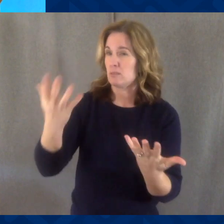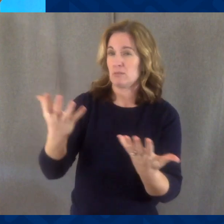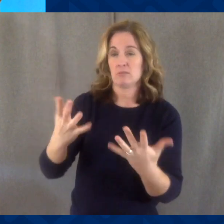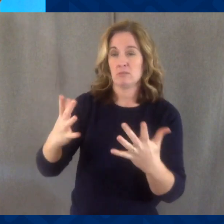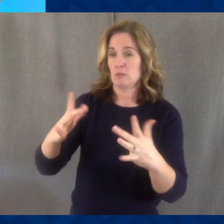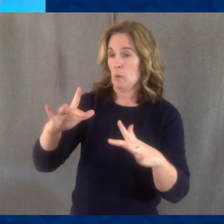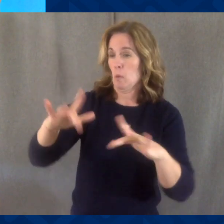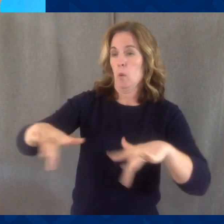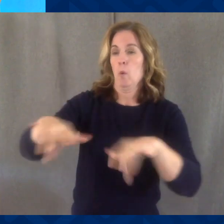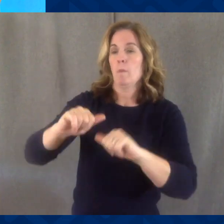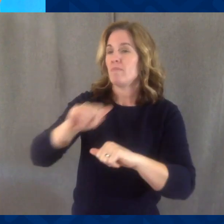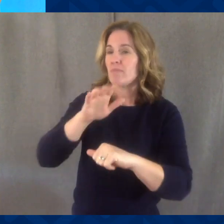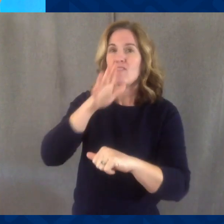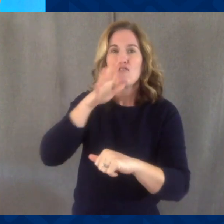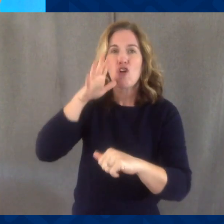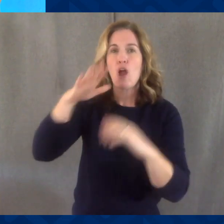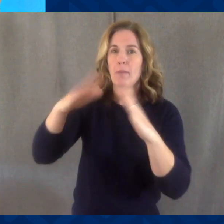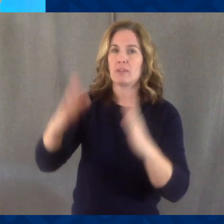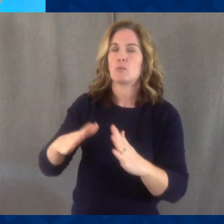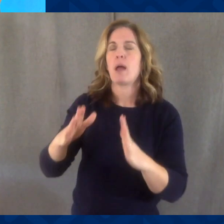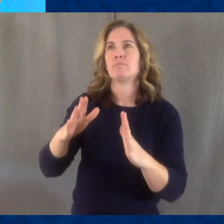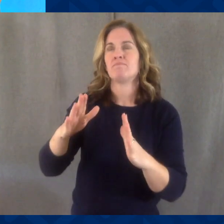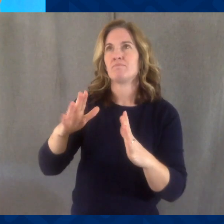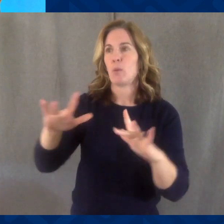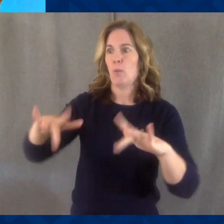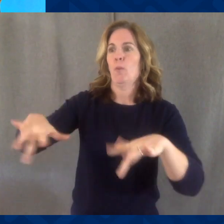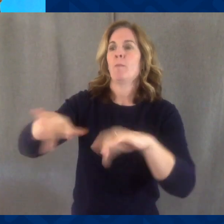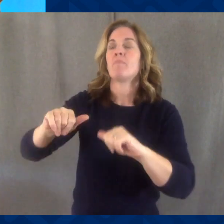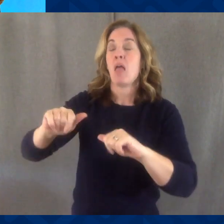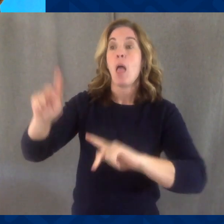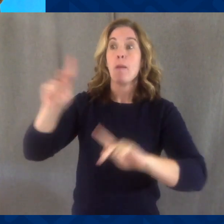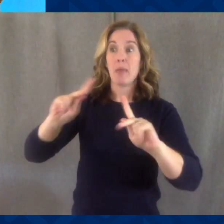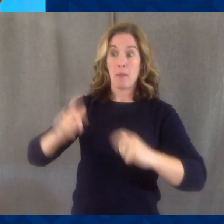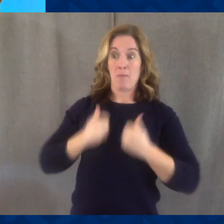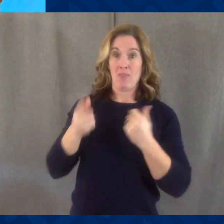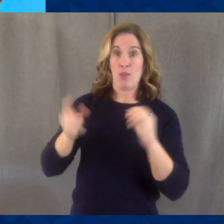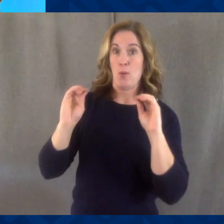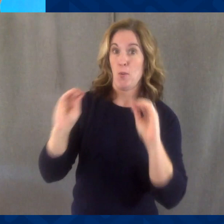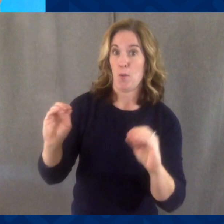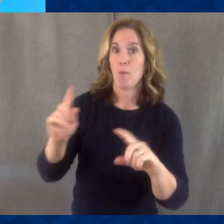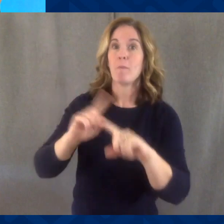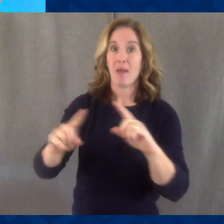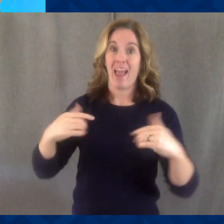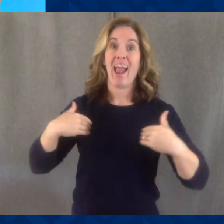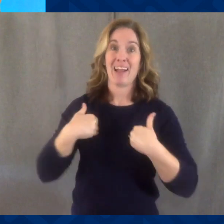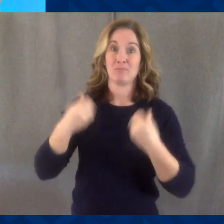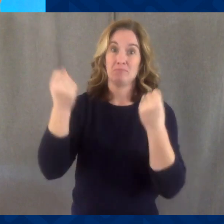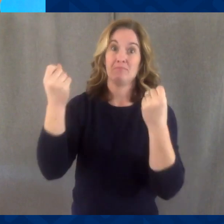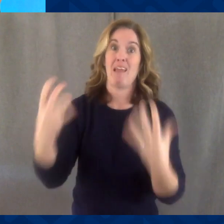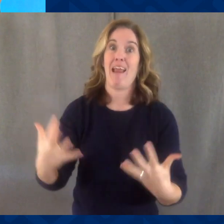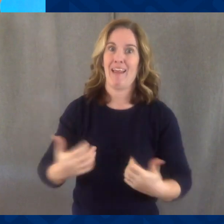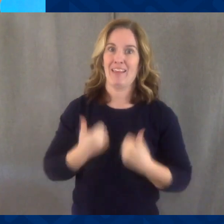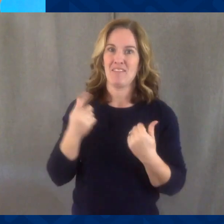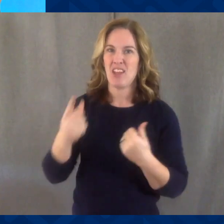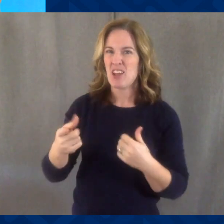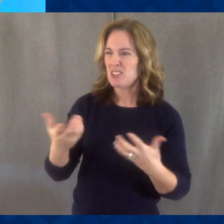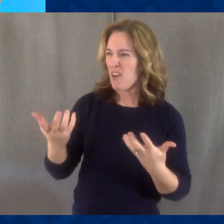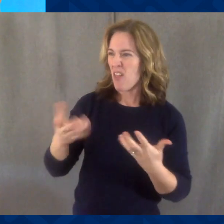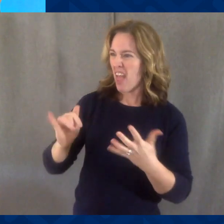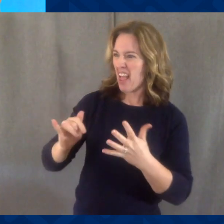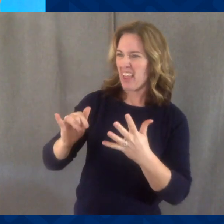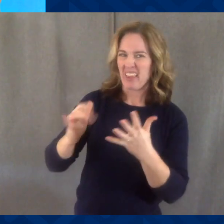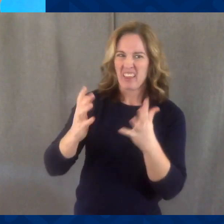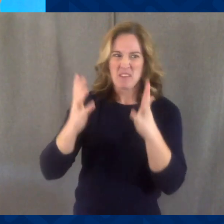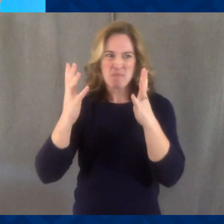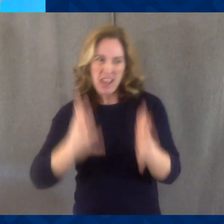it wasn't empty. Yeah. It was not lived in except for by large families of animals. So are we abandoned or? if you